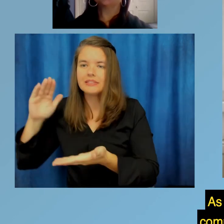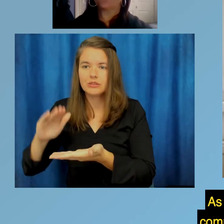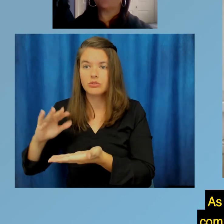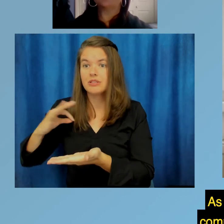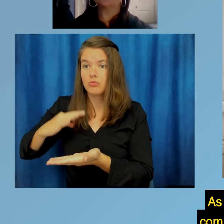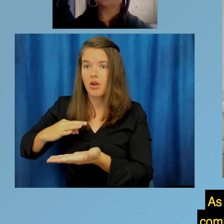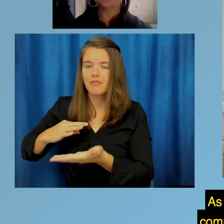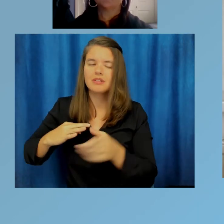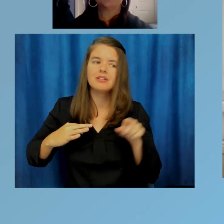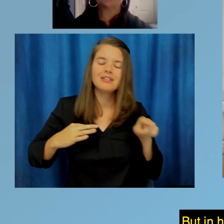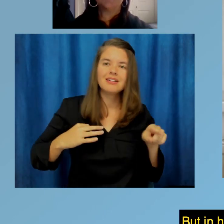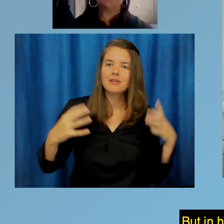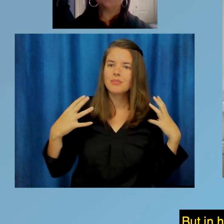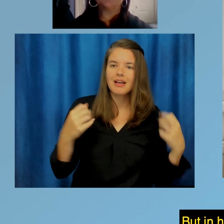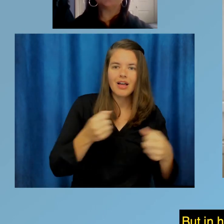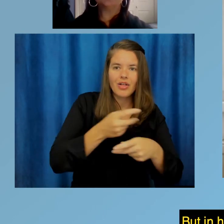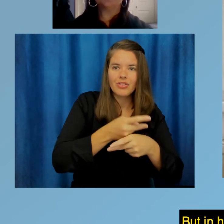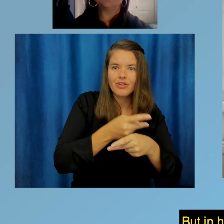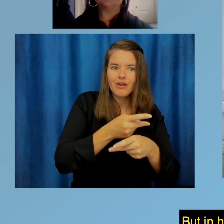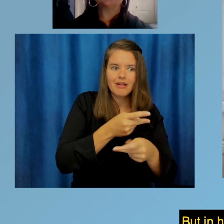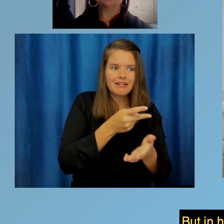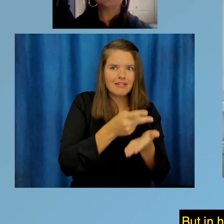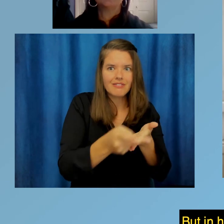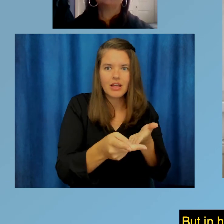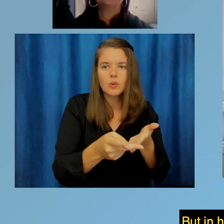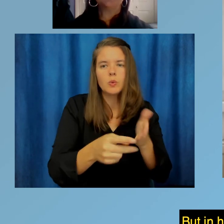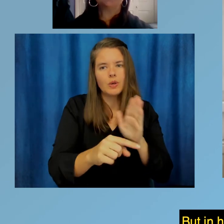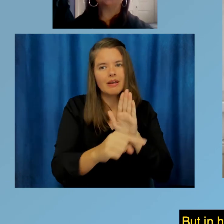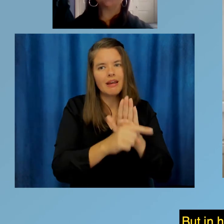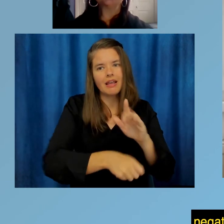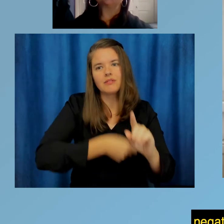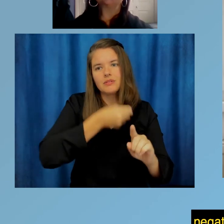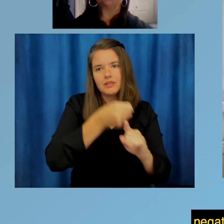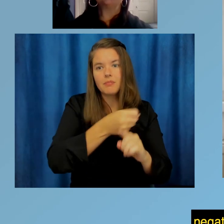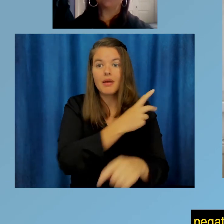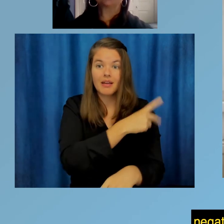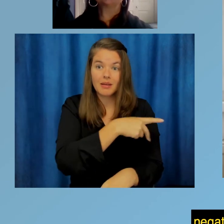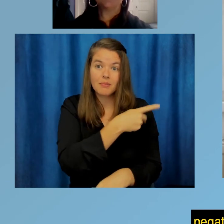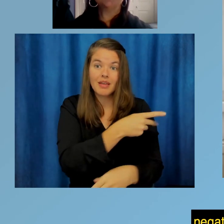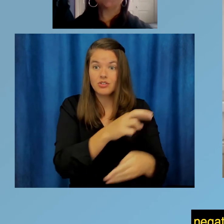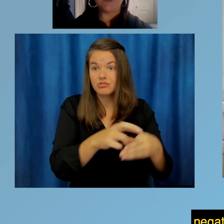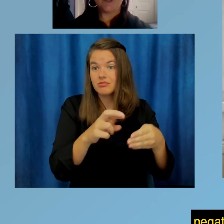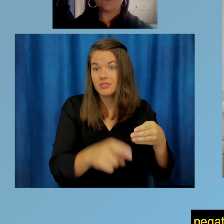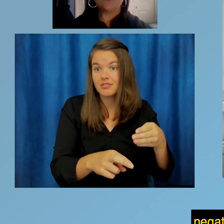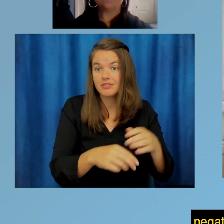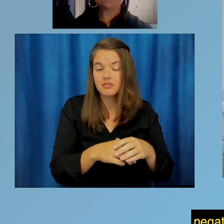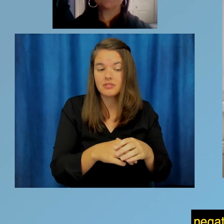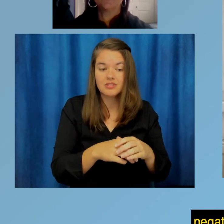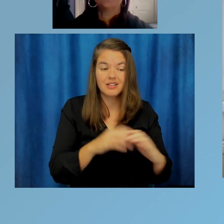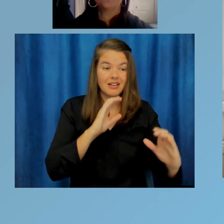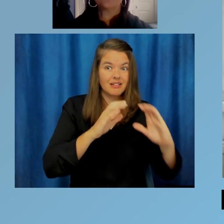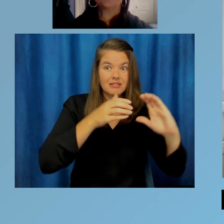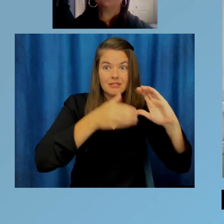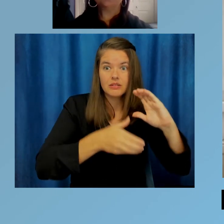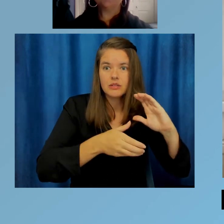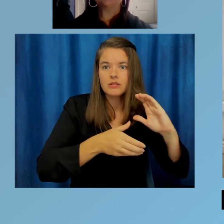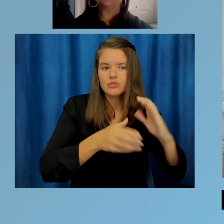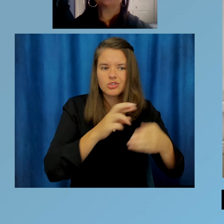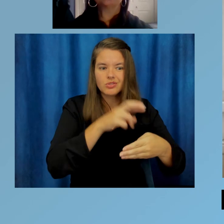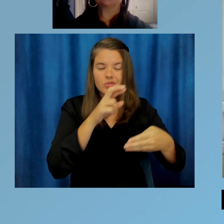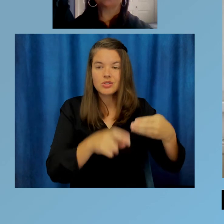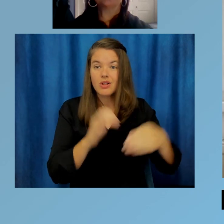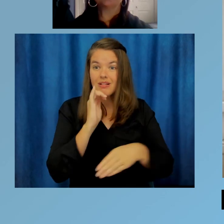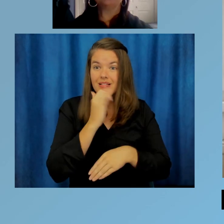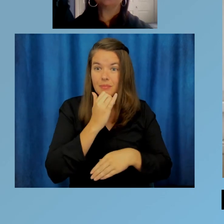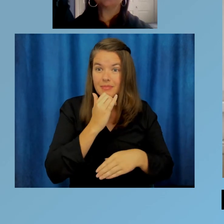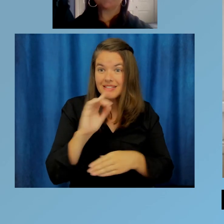communication decreases profits, but in healthcare communication, failure negatively affects patient outcomes. Poor